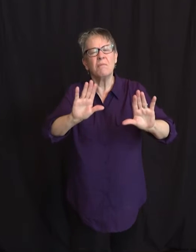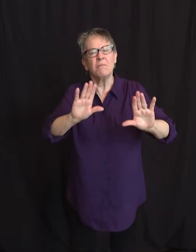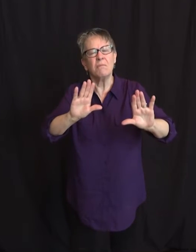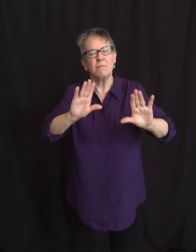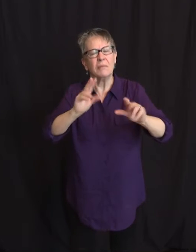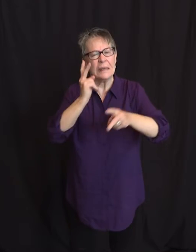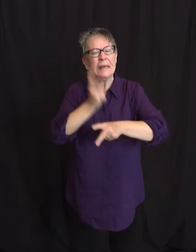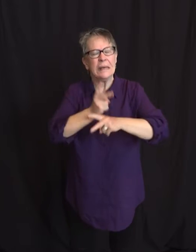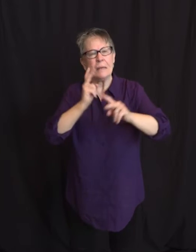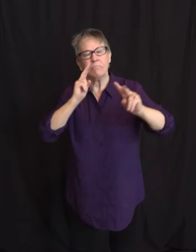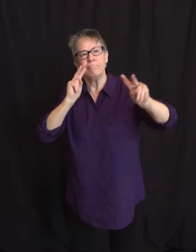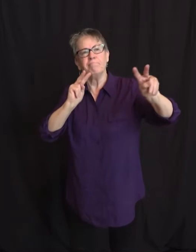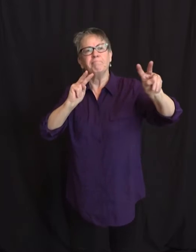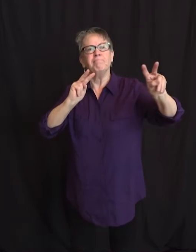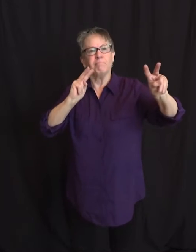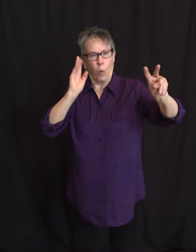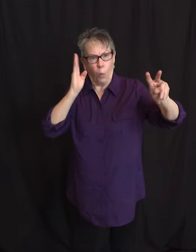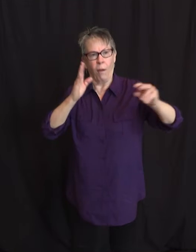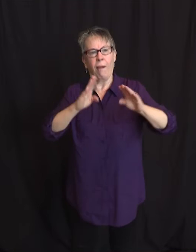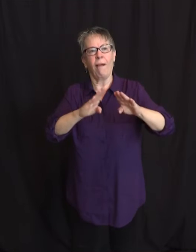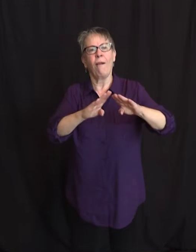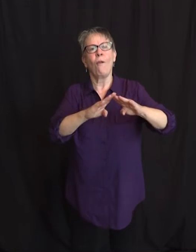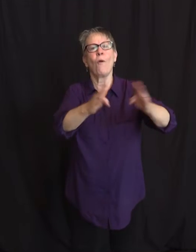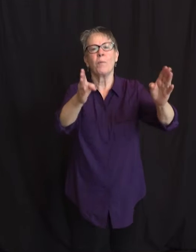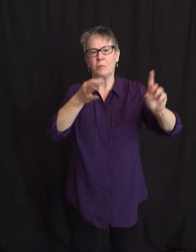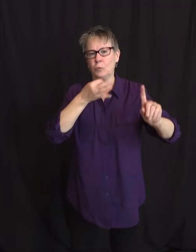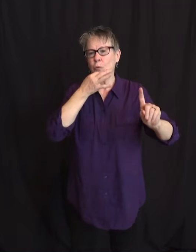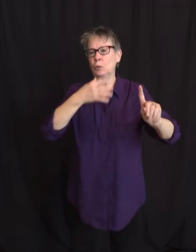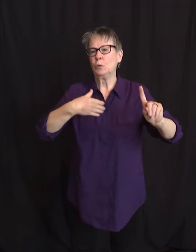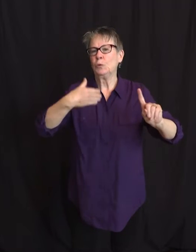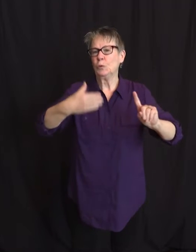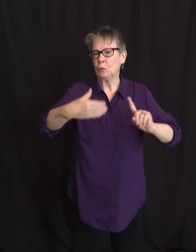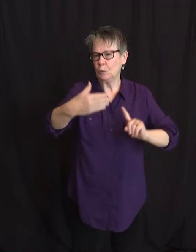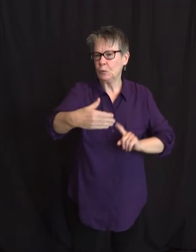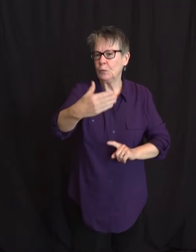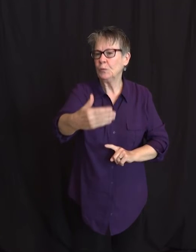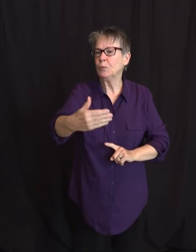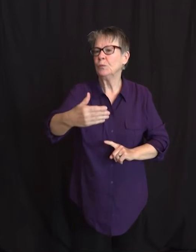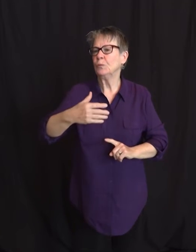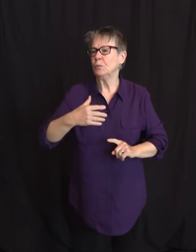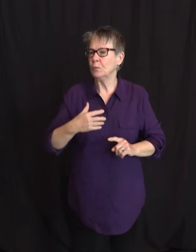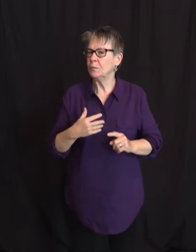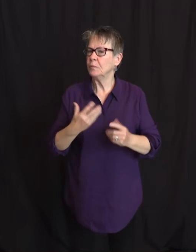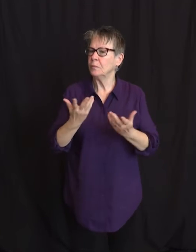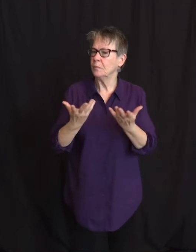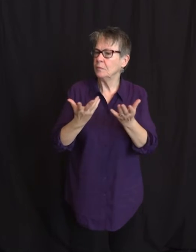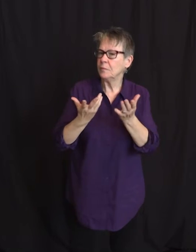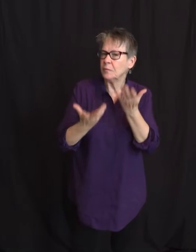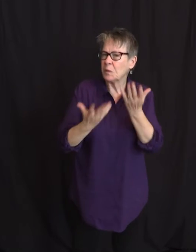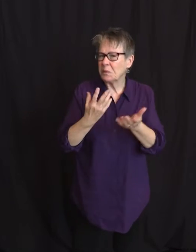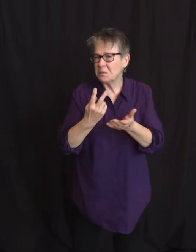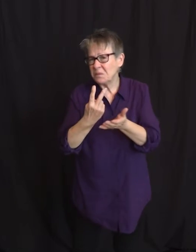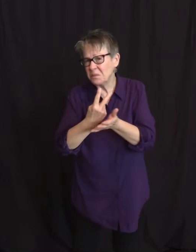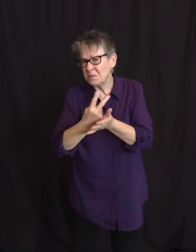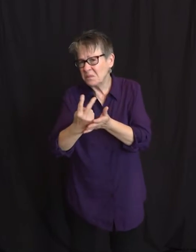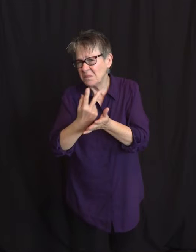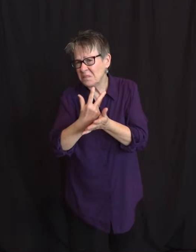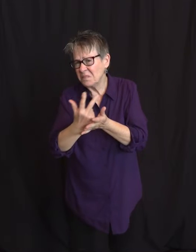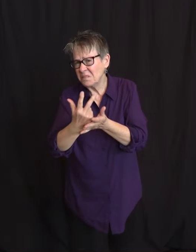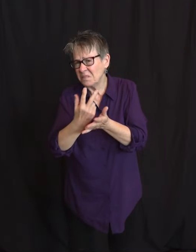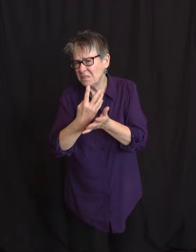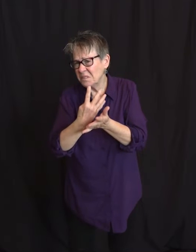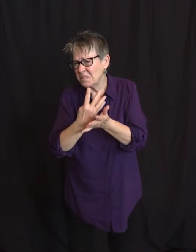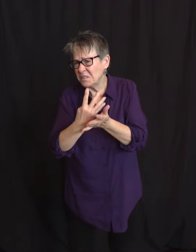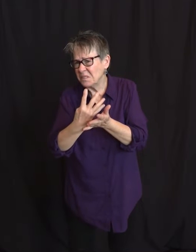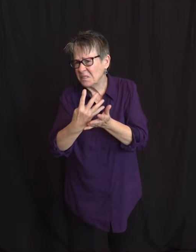and I mean that. I've sort of led the witness. I mentioned that we believe we'll be able to at least double our testing by the end of